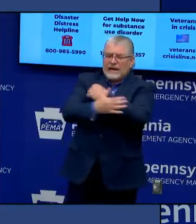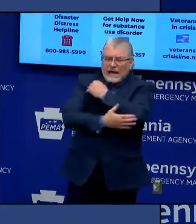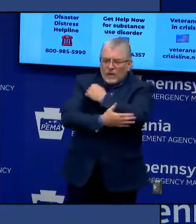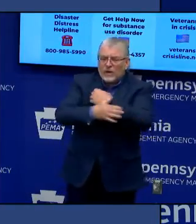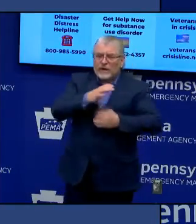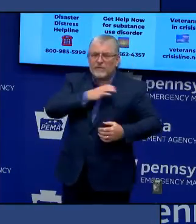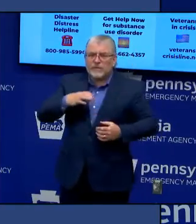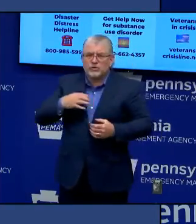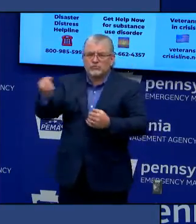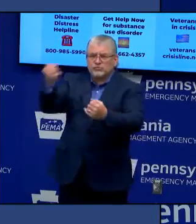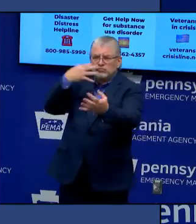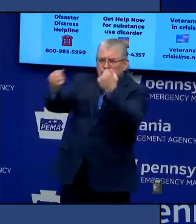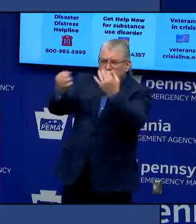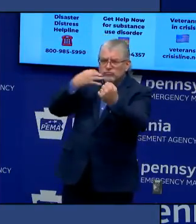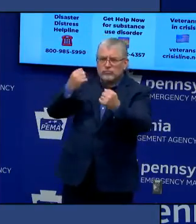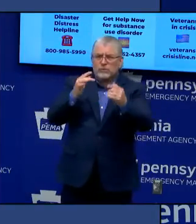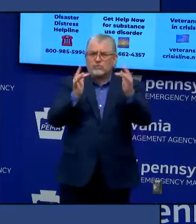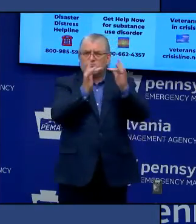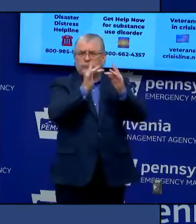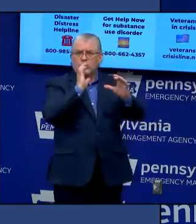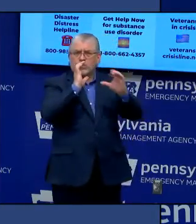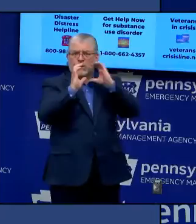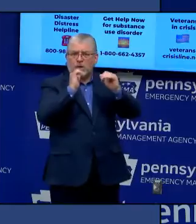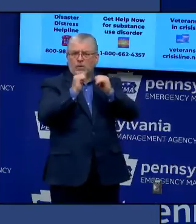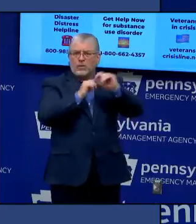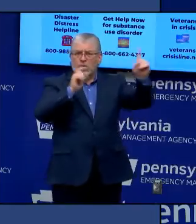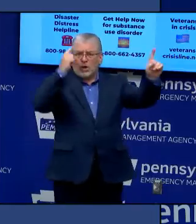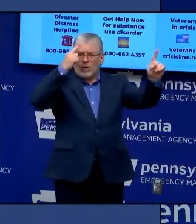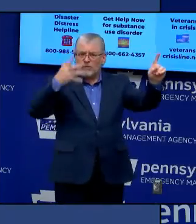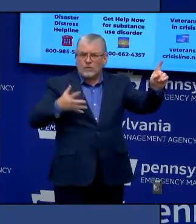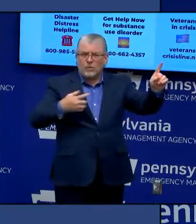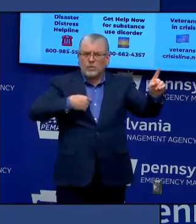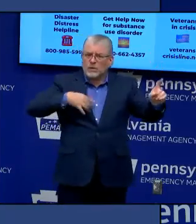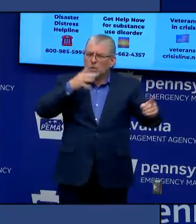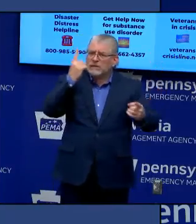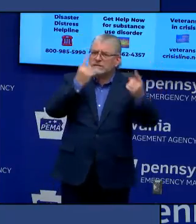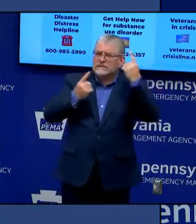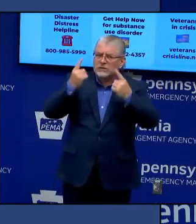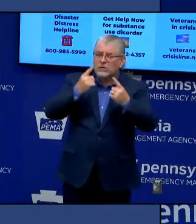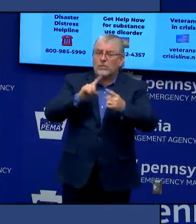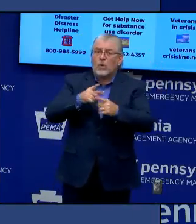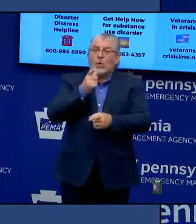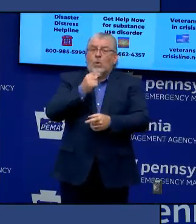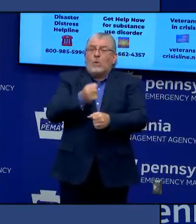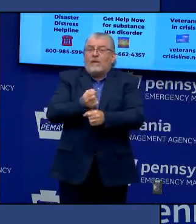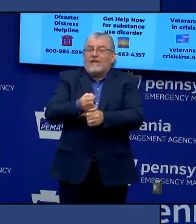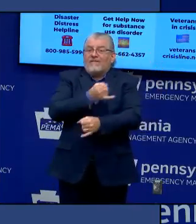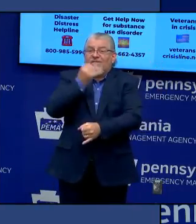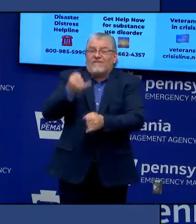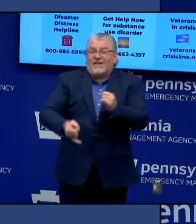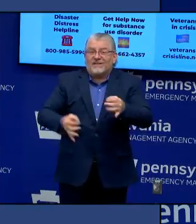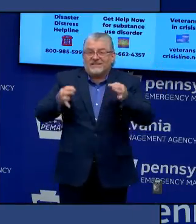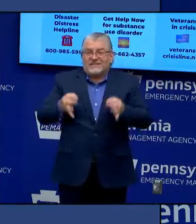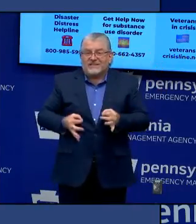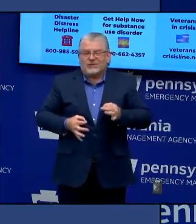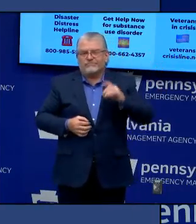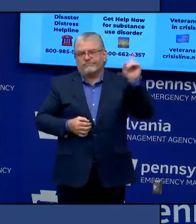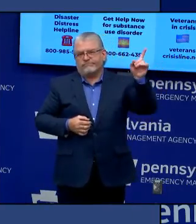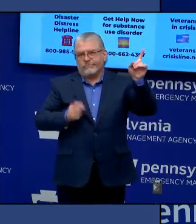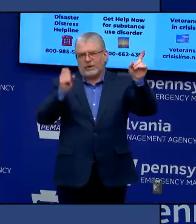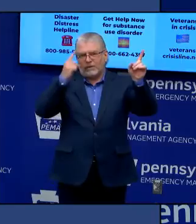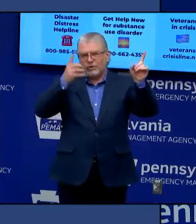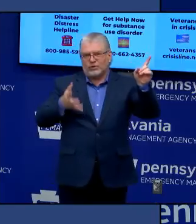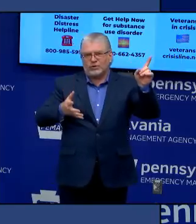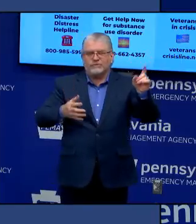these issues and read and consider them. In the end, the governor will make his decision. This question is from WFMZ. We understand that